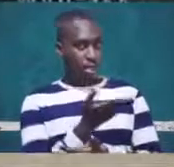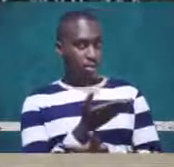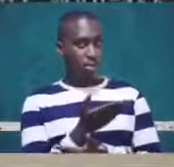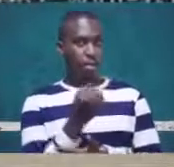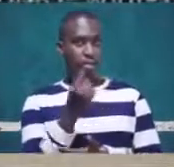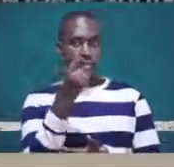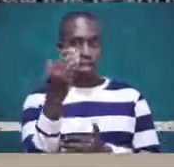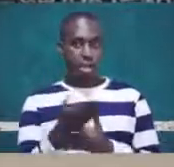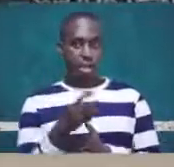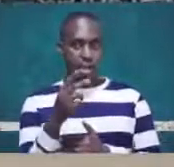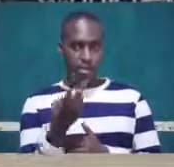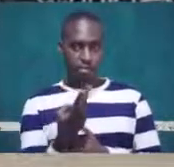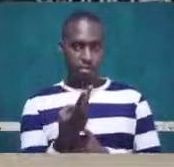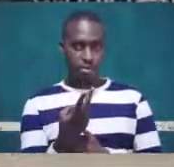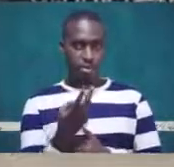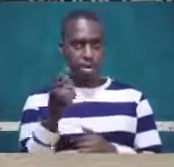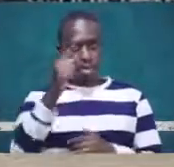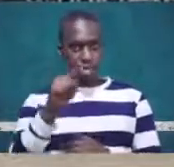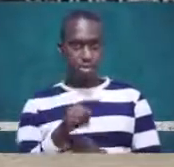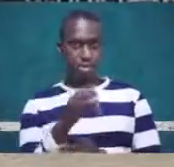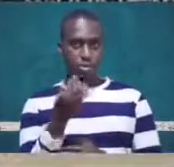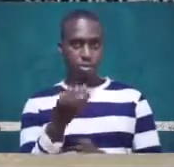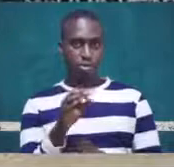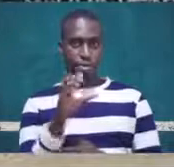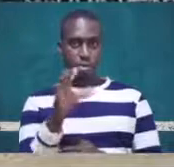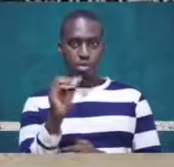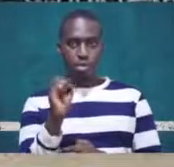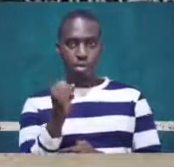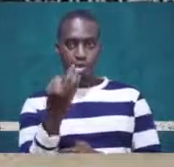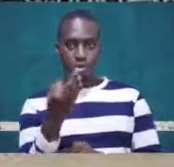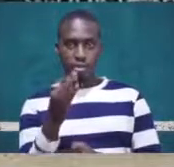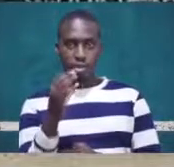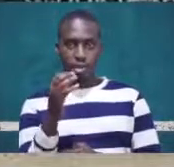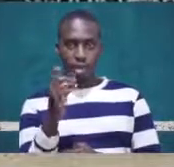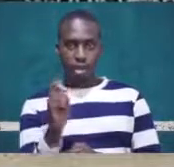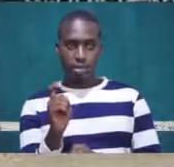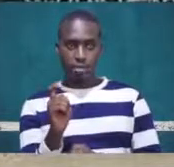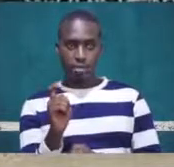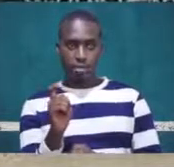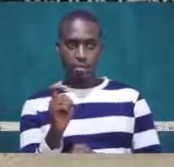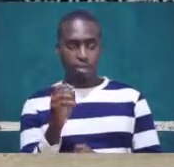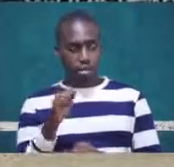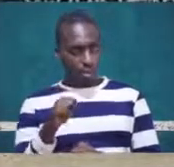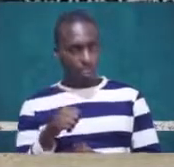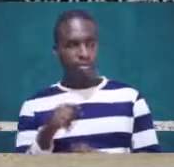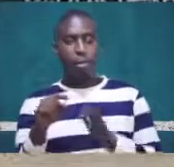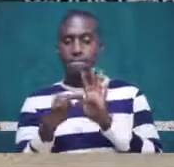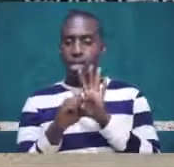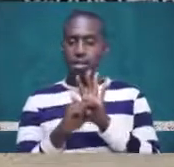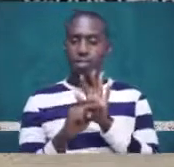a half integral of cosine of 3x, yes,